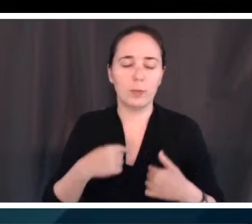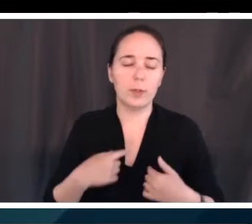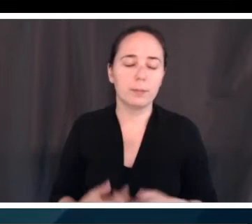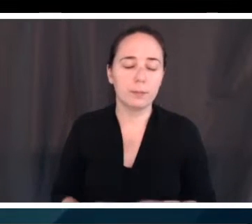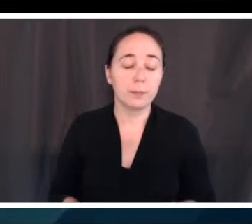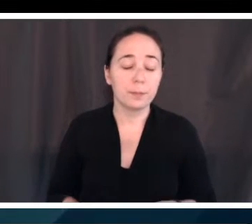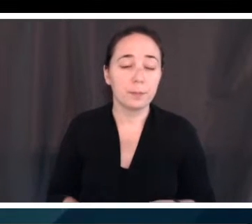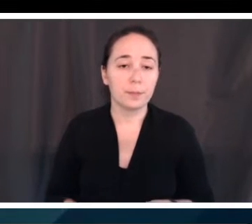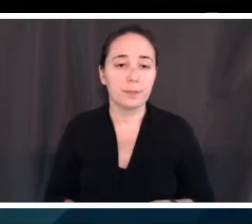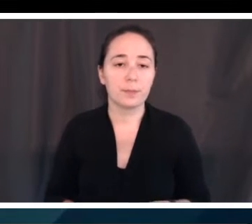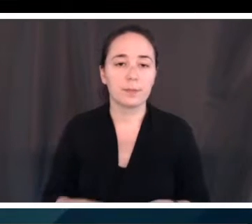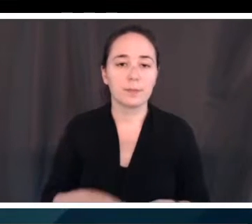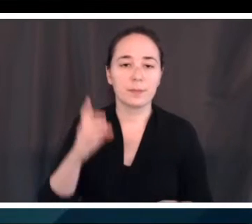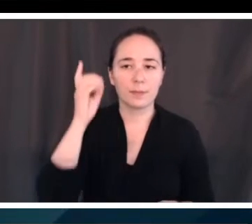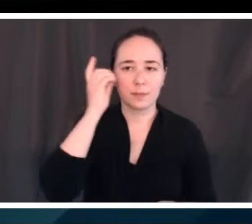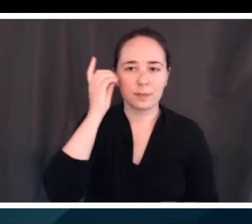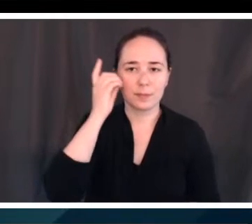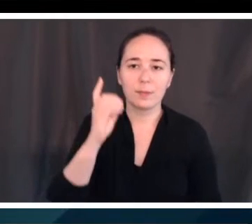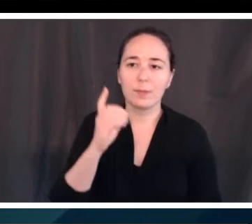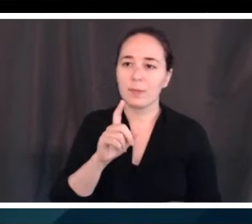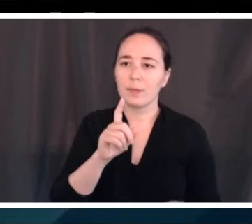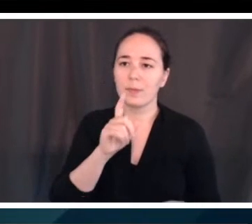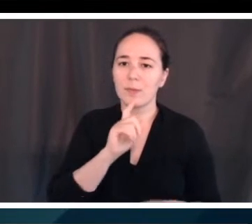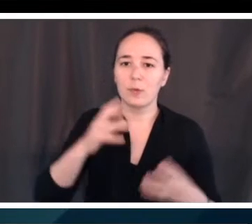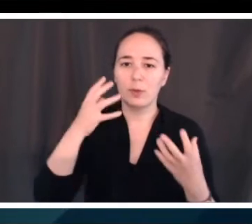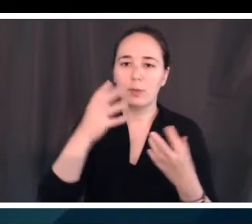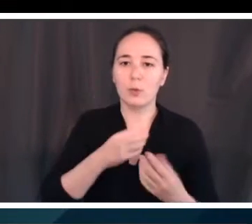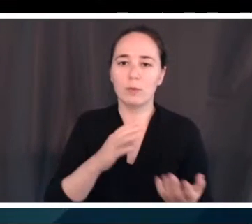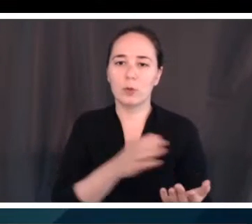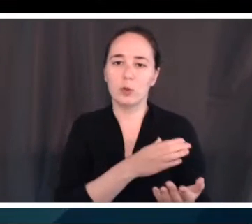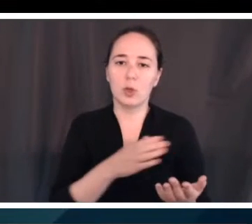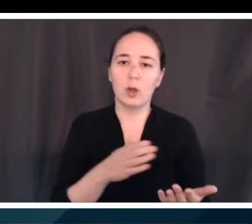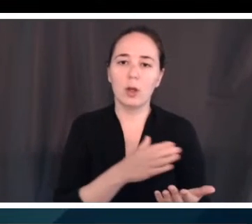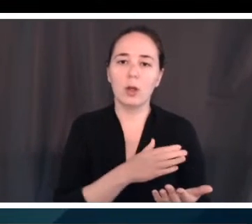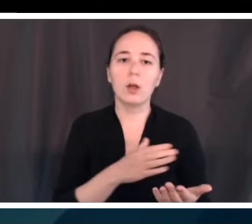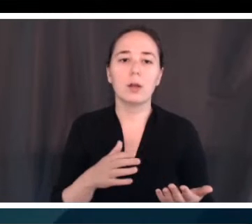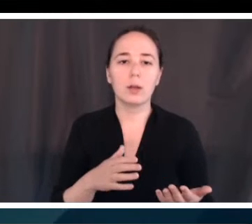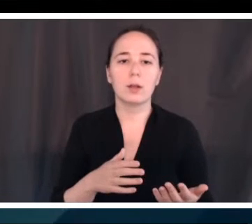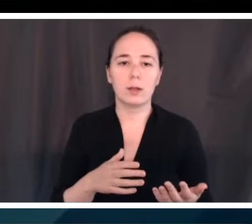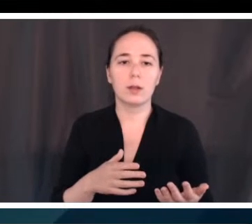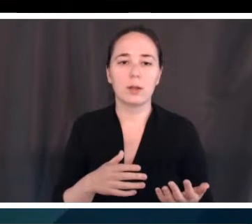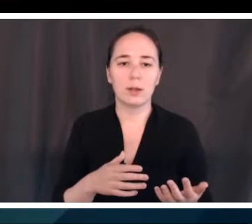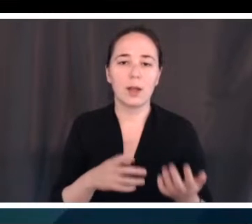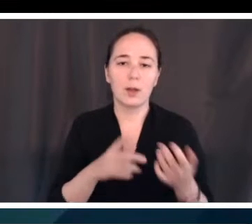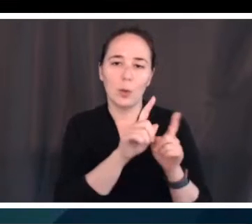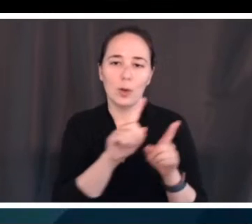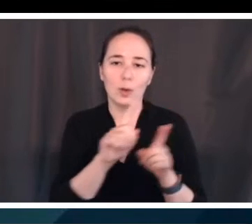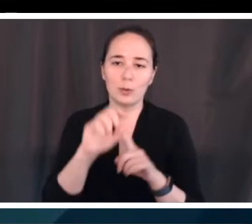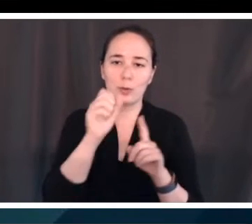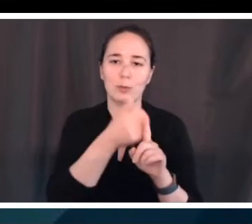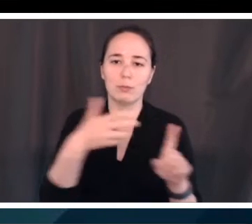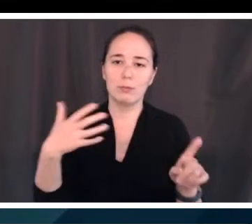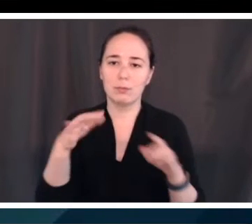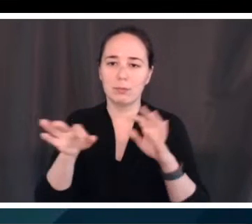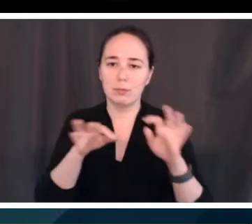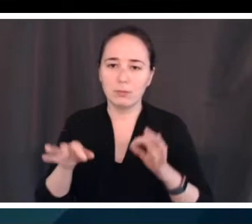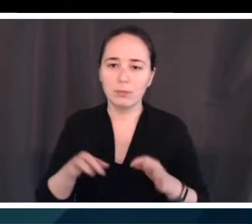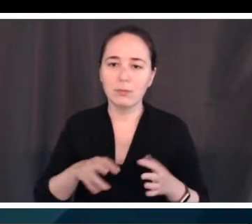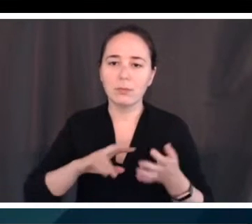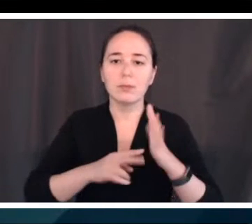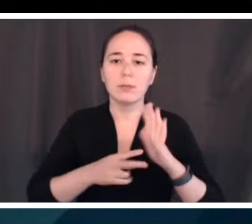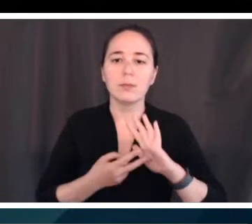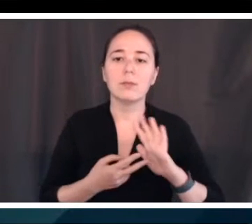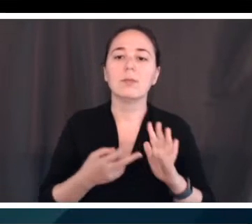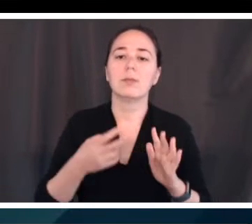Well, you know, beautiful song, and certainly, you know, your extrapolation of what it means to you and where it comes from is makes it all the